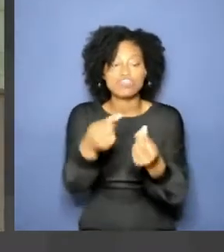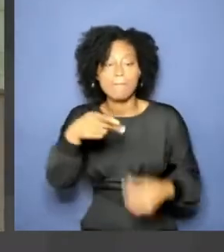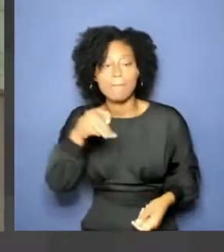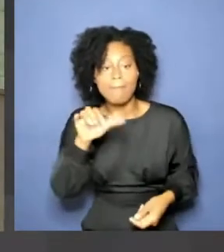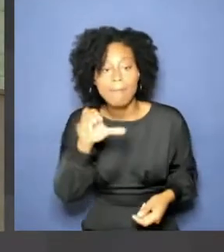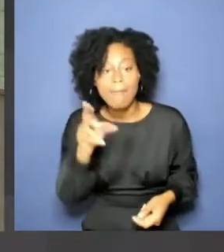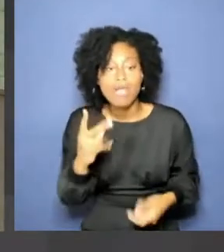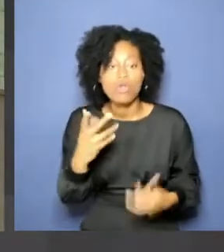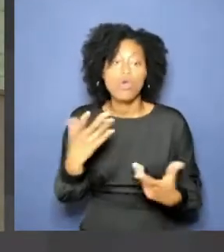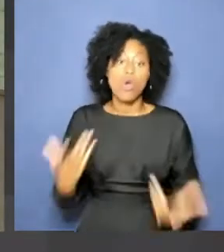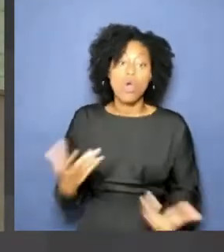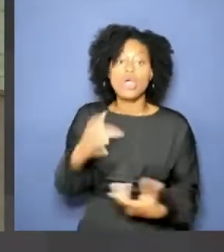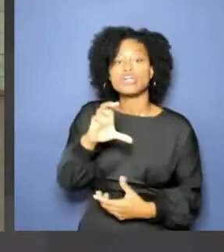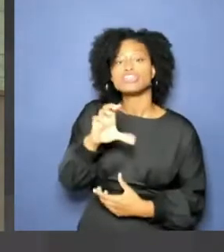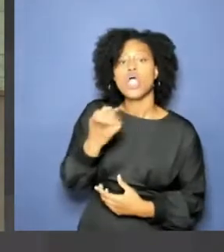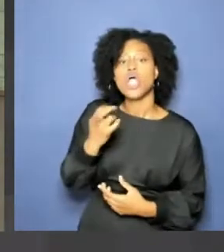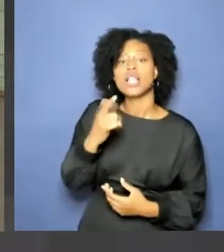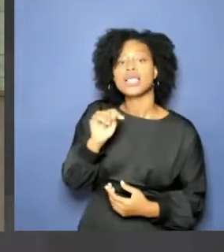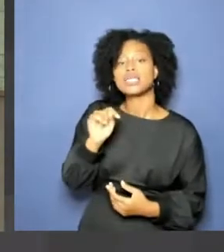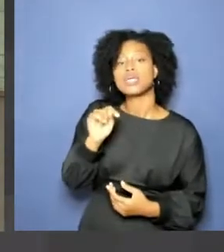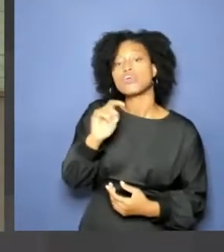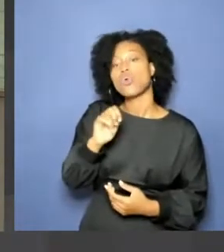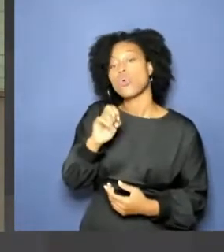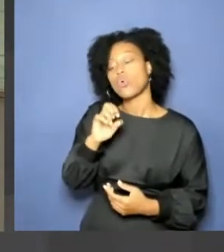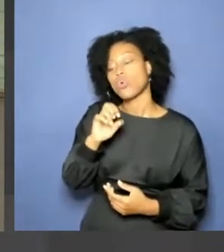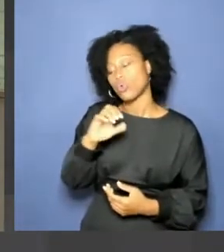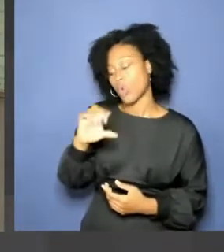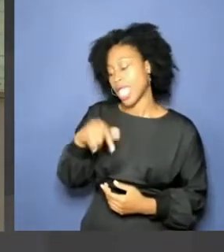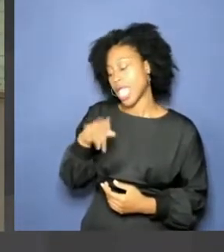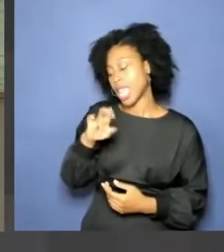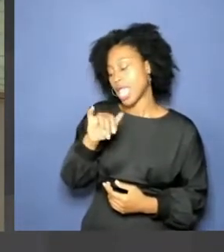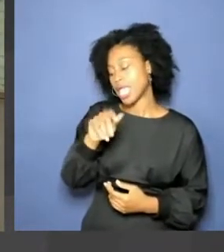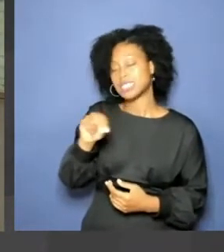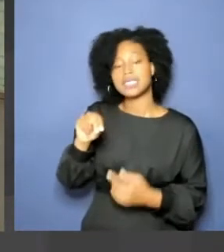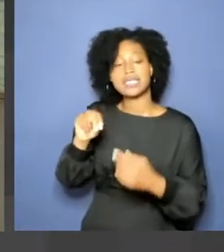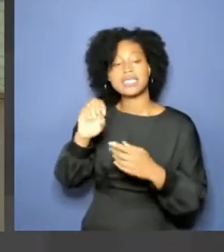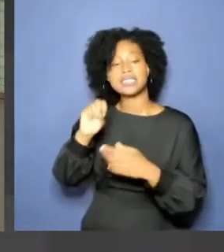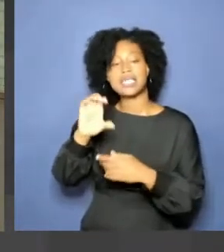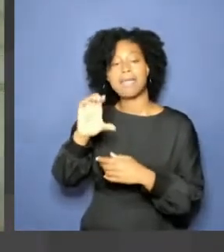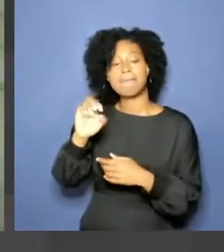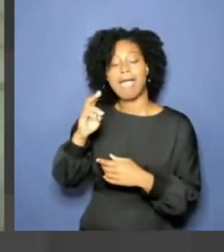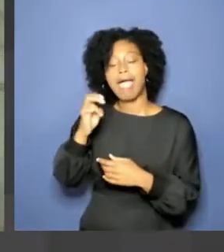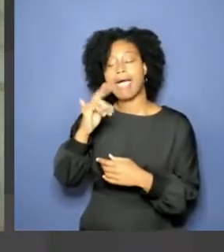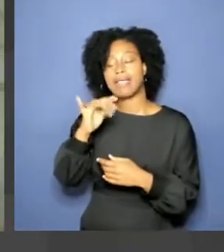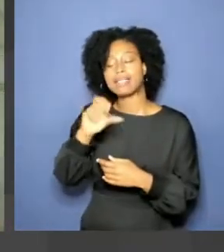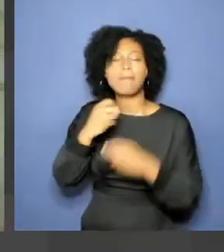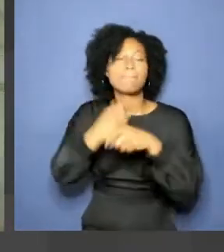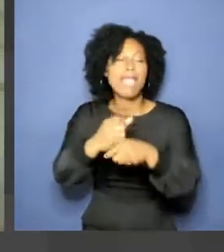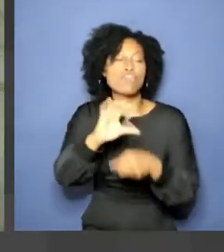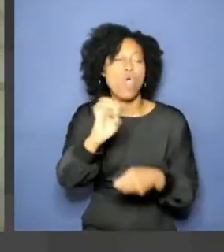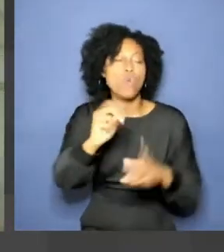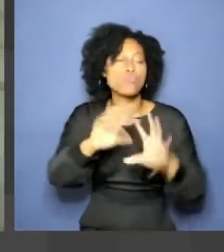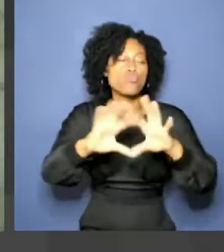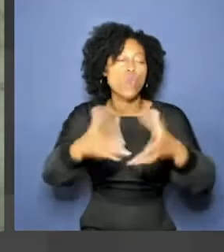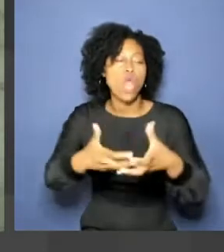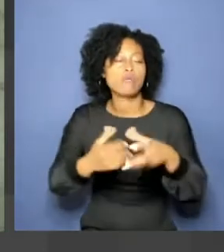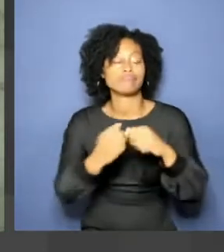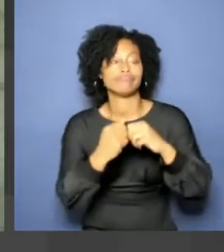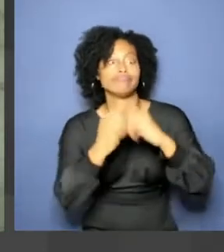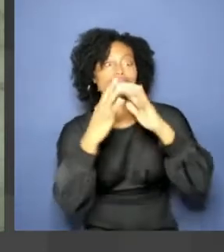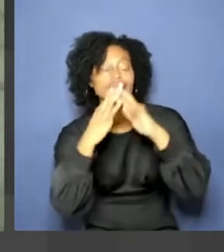that's just a family on the West Coast that makes their own worlds. And the fact that the marketplace can support all of them